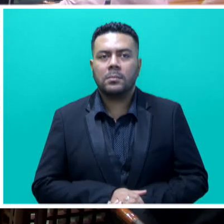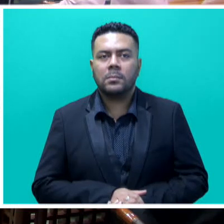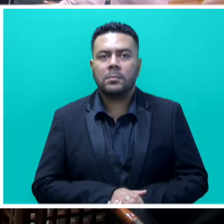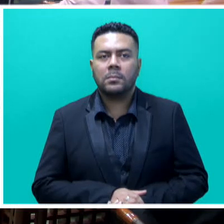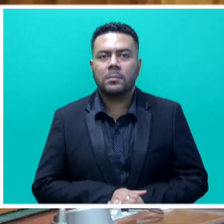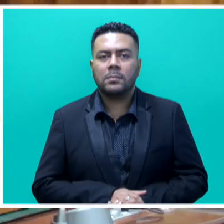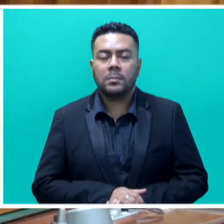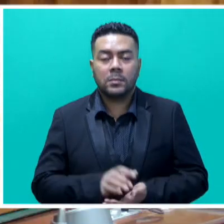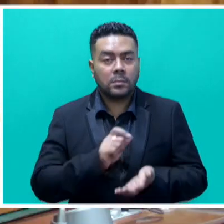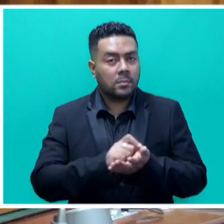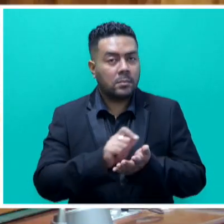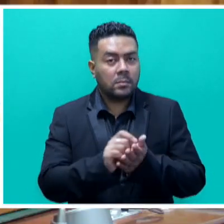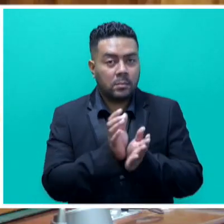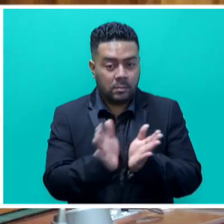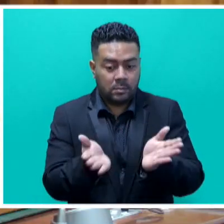Secretary General.